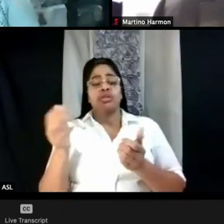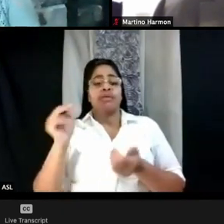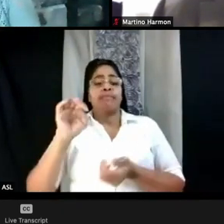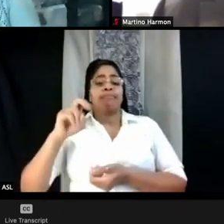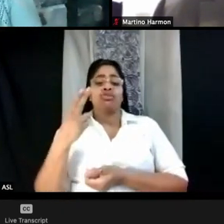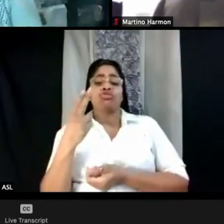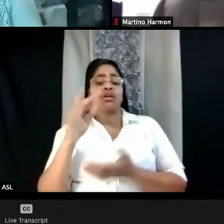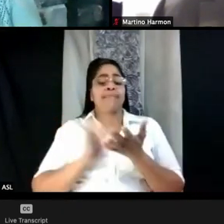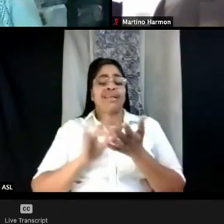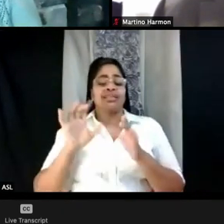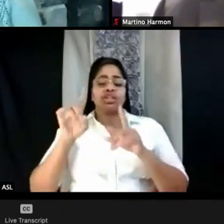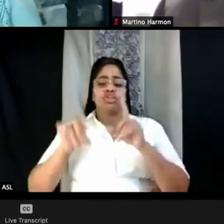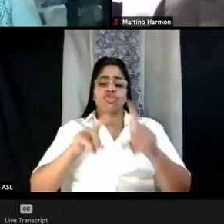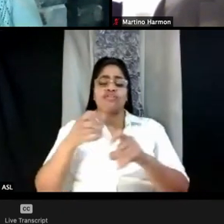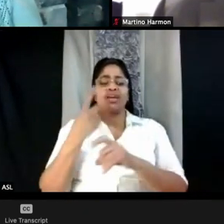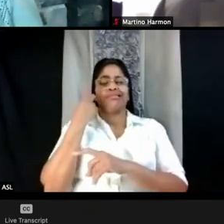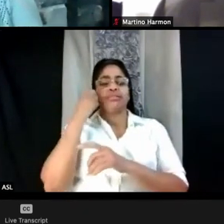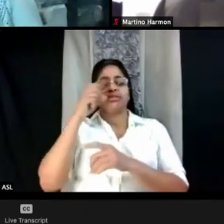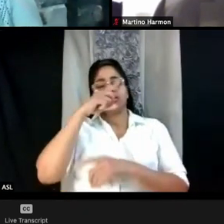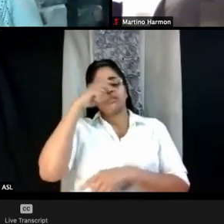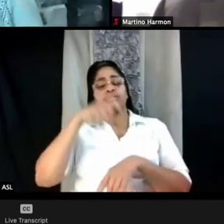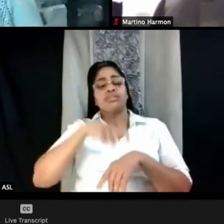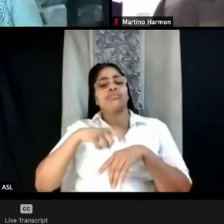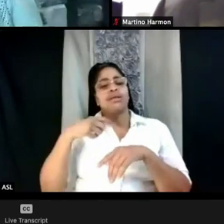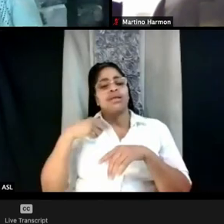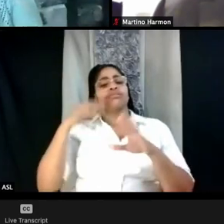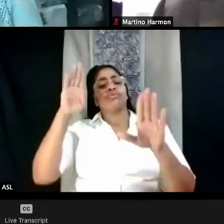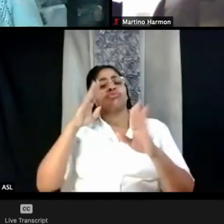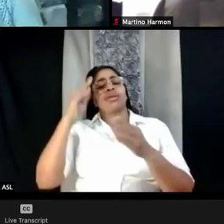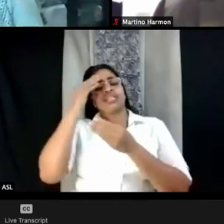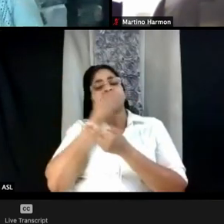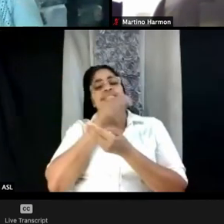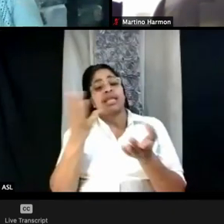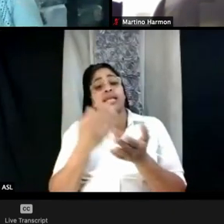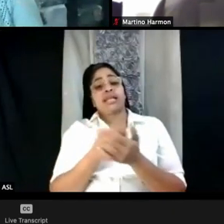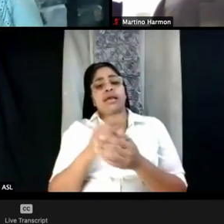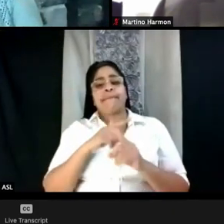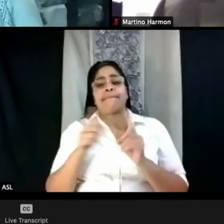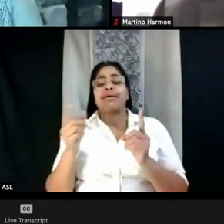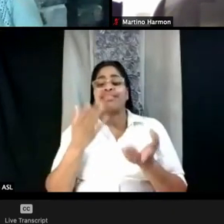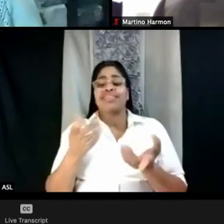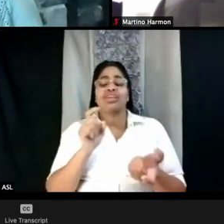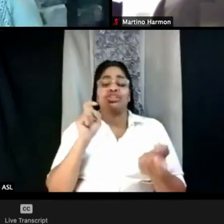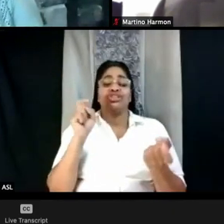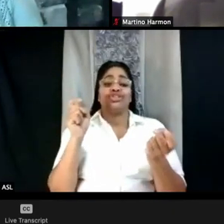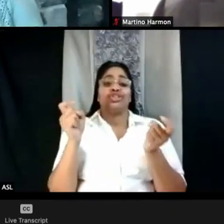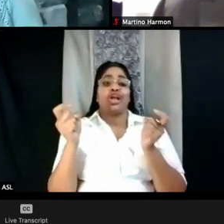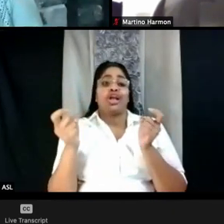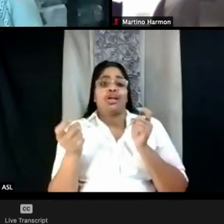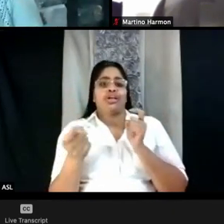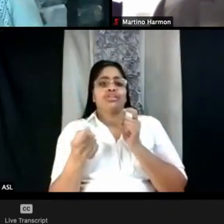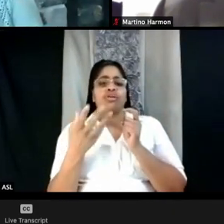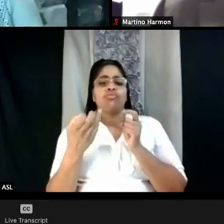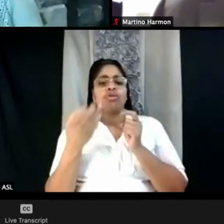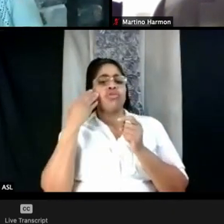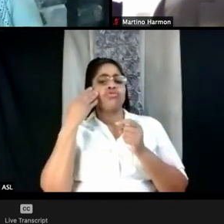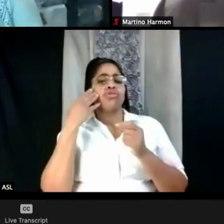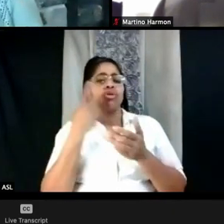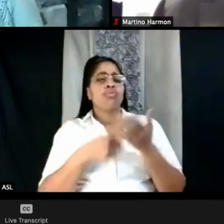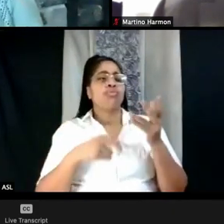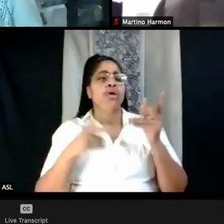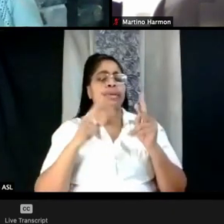survey back in the summer and they have some great data. But as things change, we want to get a sense of what people are looking